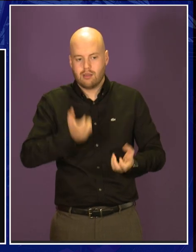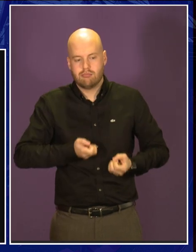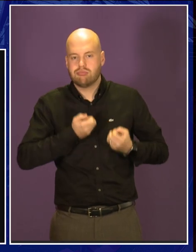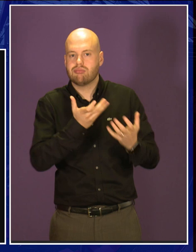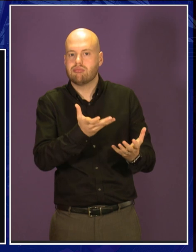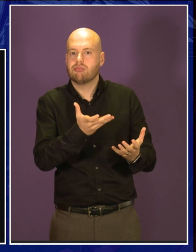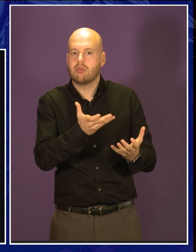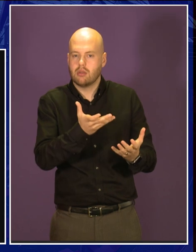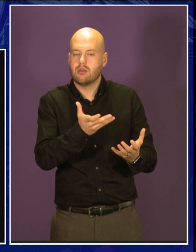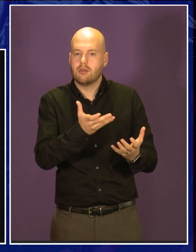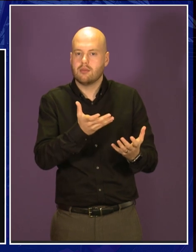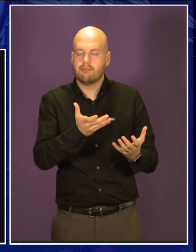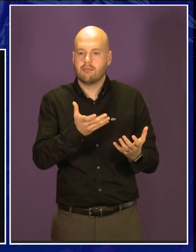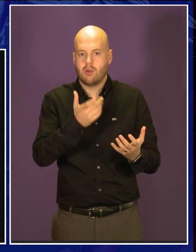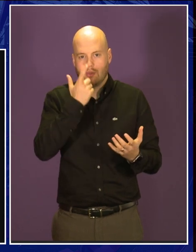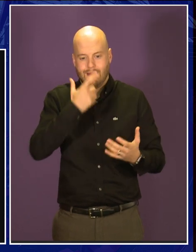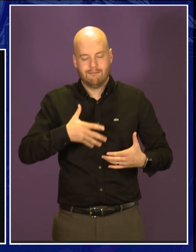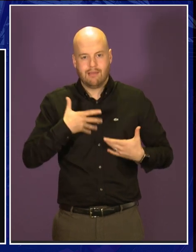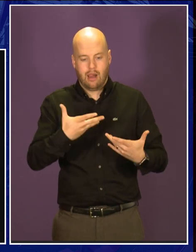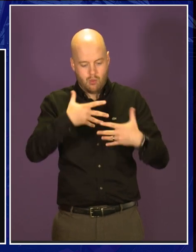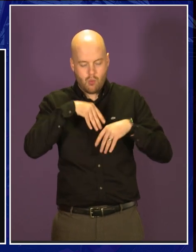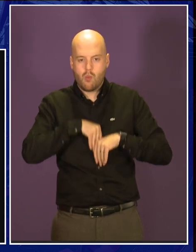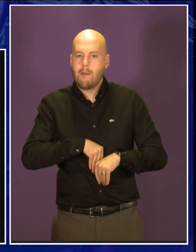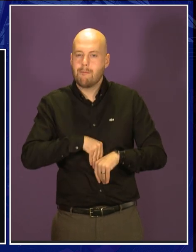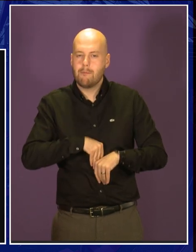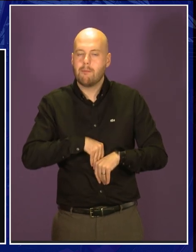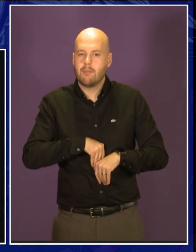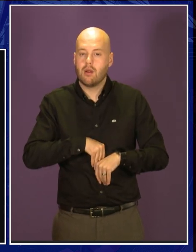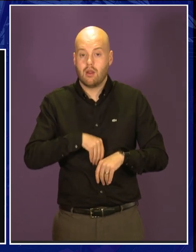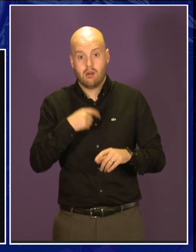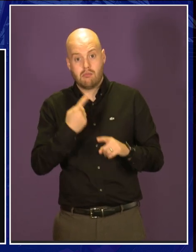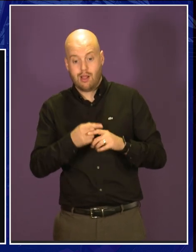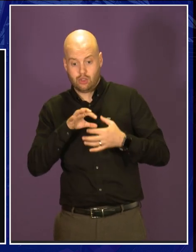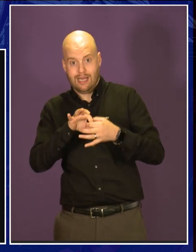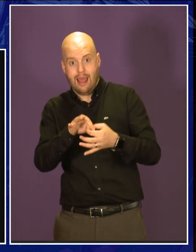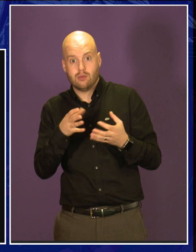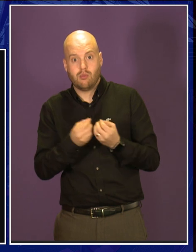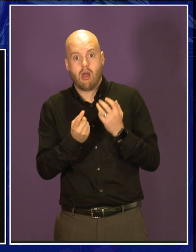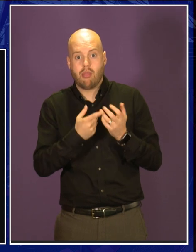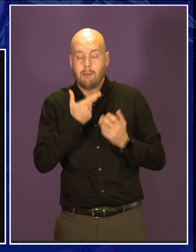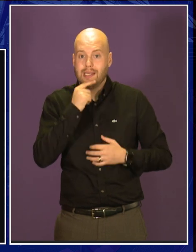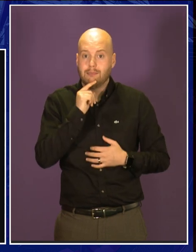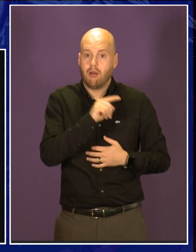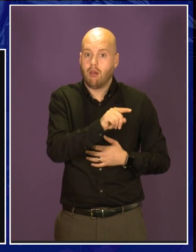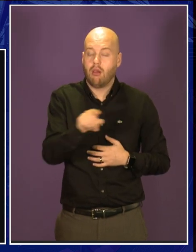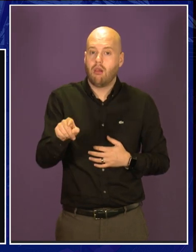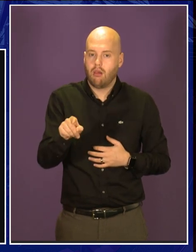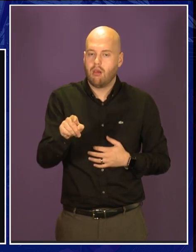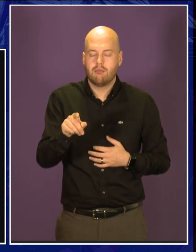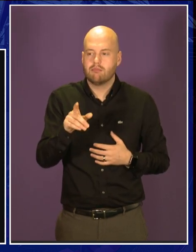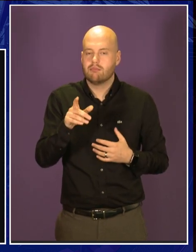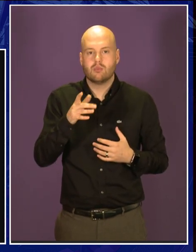It connects us with ourselves, with nature, with other people in ways that are beyond what can ever be expressed in